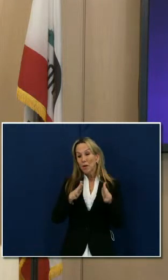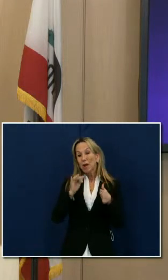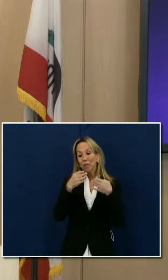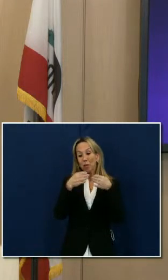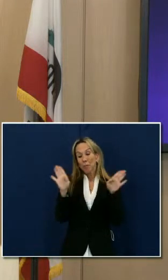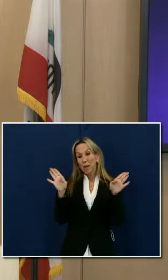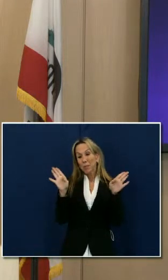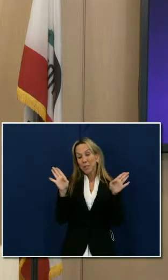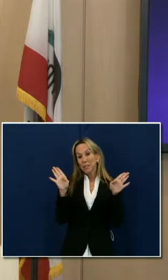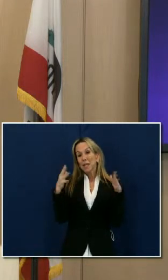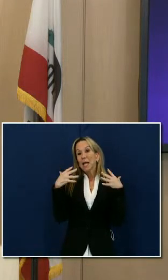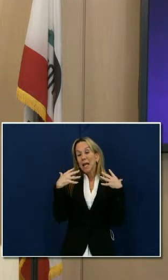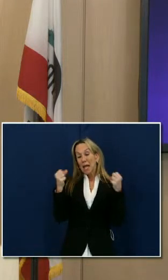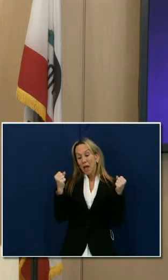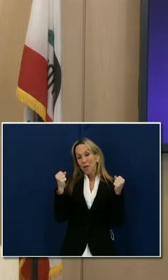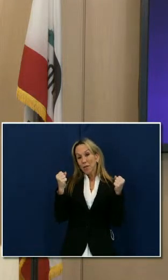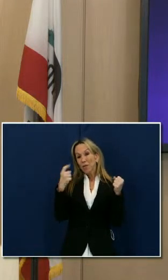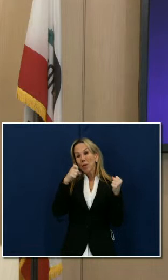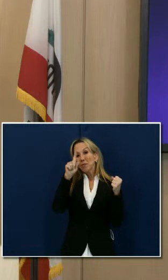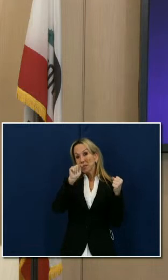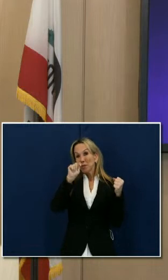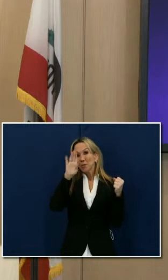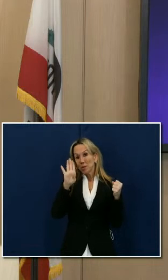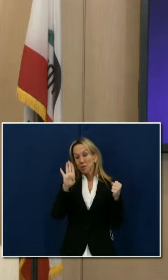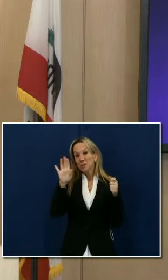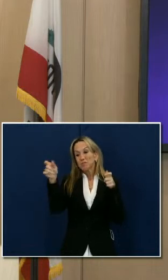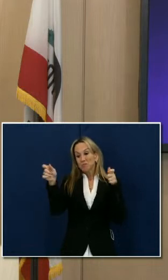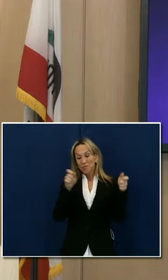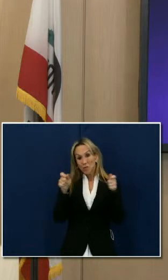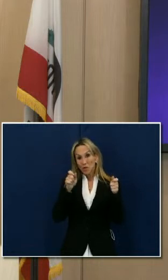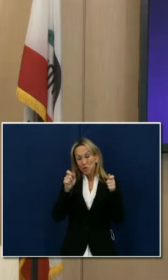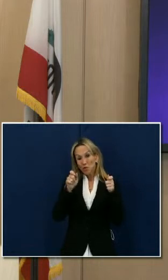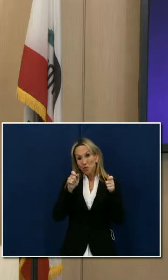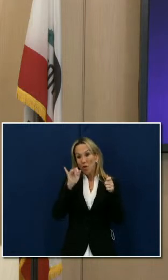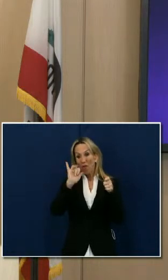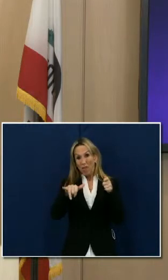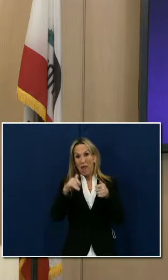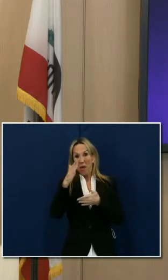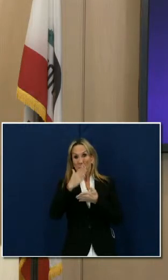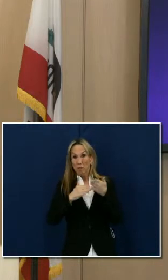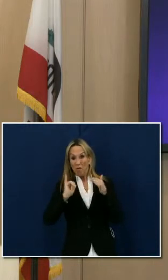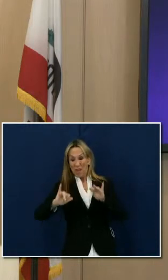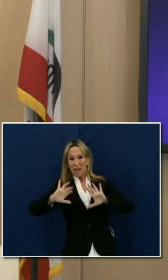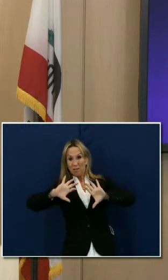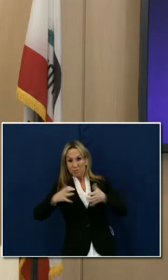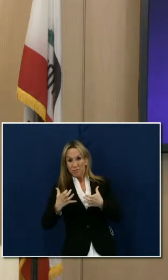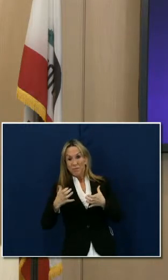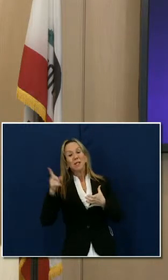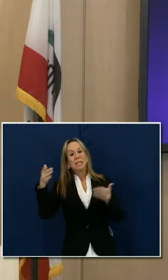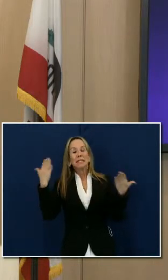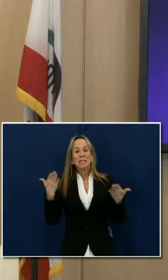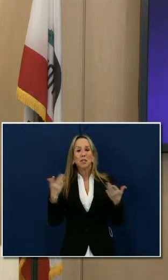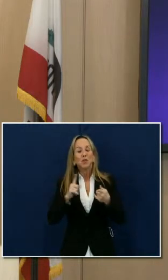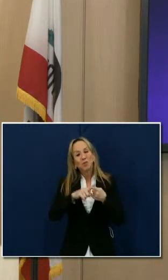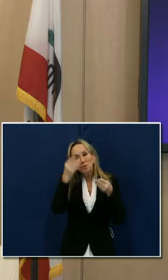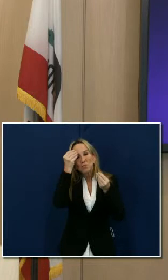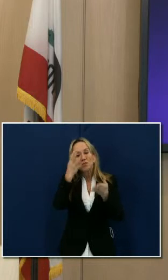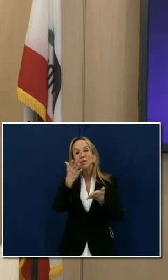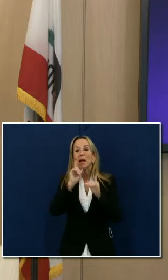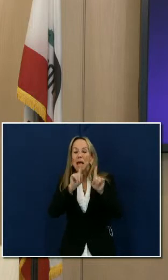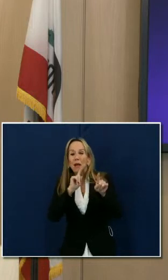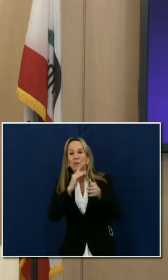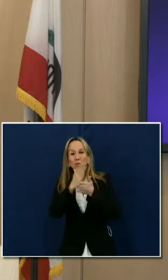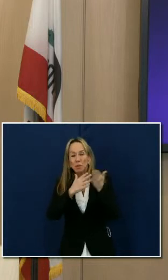Services Tuberculosis Control and Refugee Health Branch, is with us to provide some insights and answer